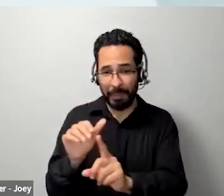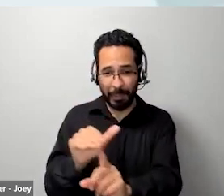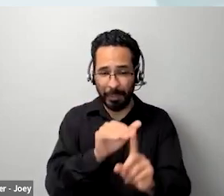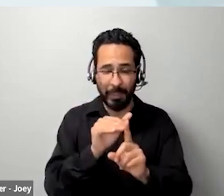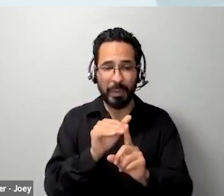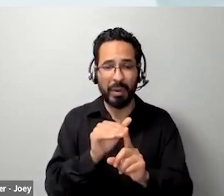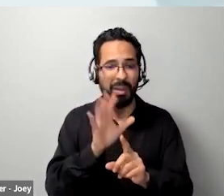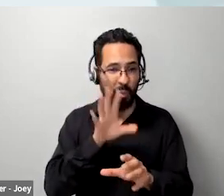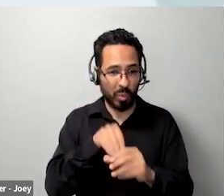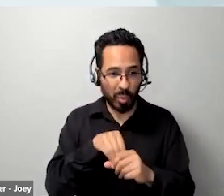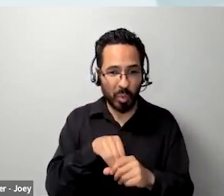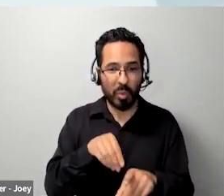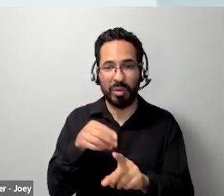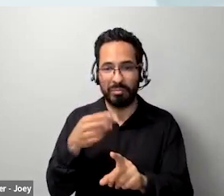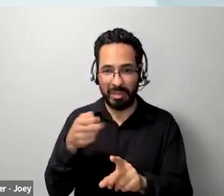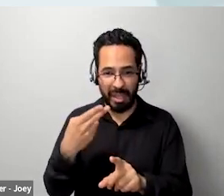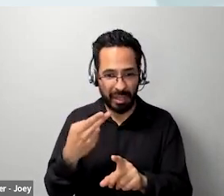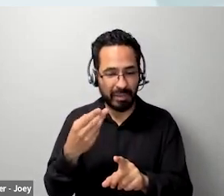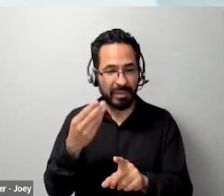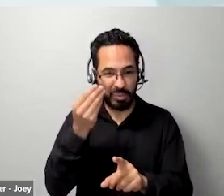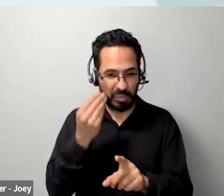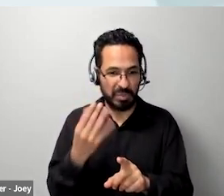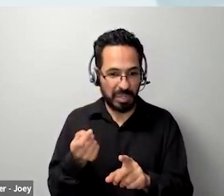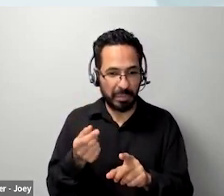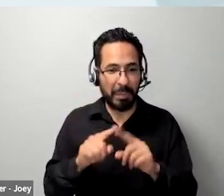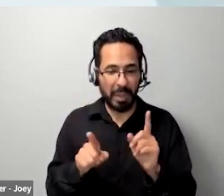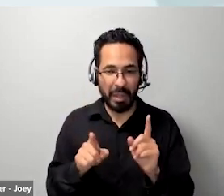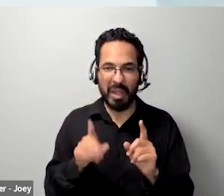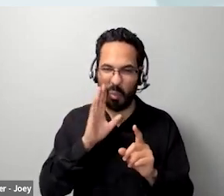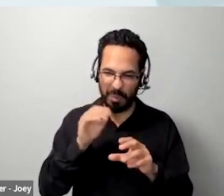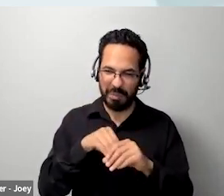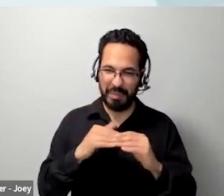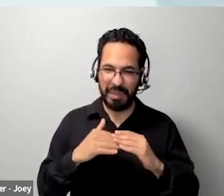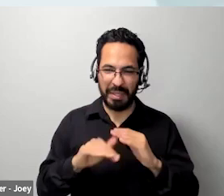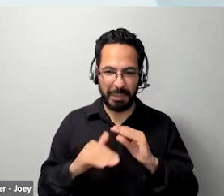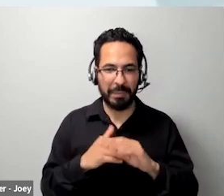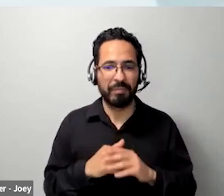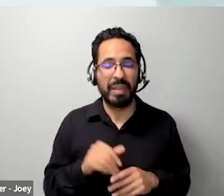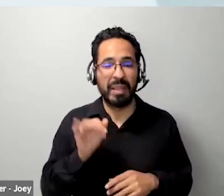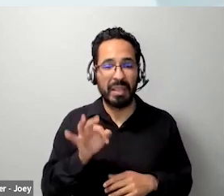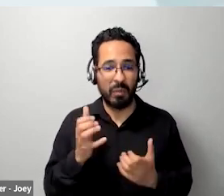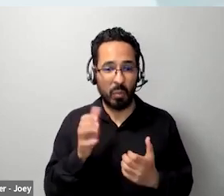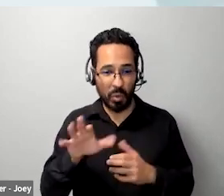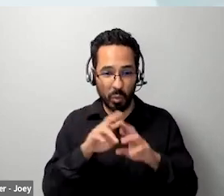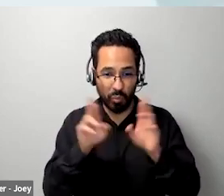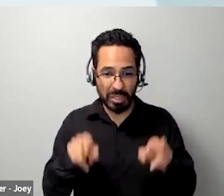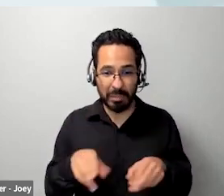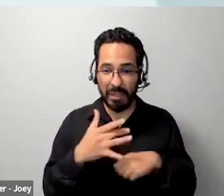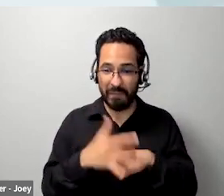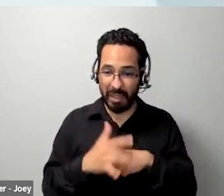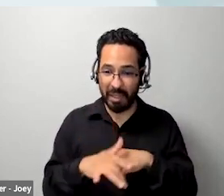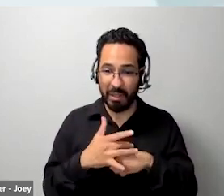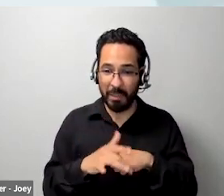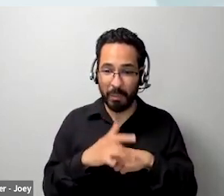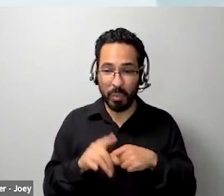include, and Hannah's here, can tell you a little bit, but it'll be in the email, If you wanted to have your resume available to